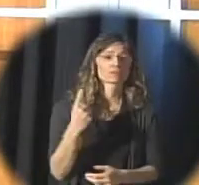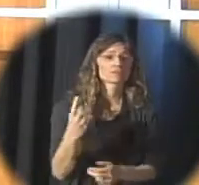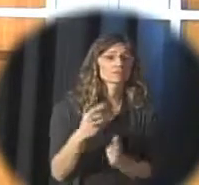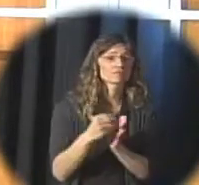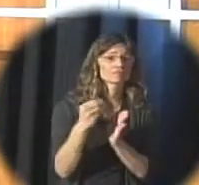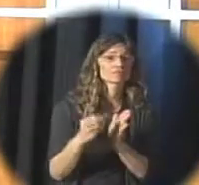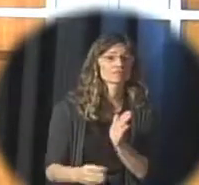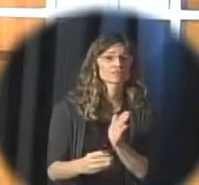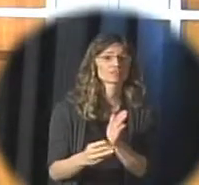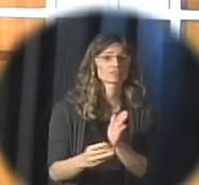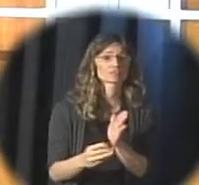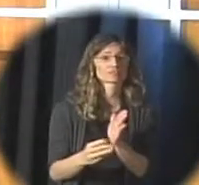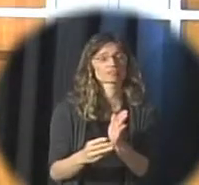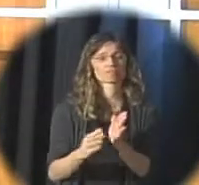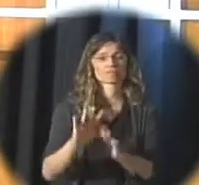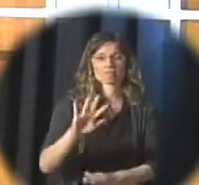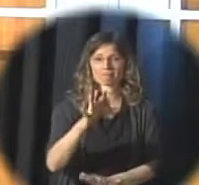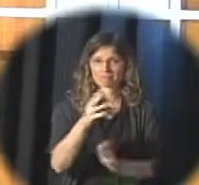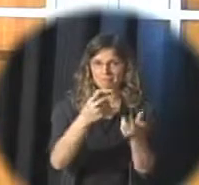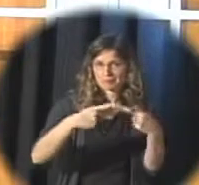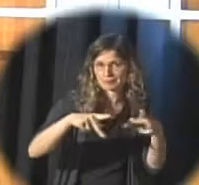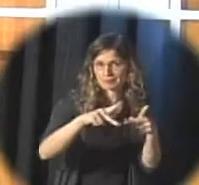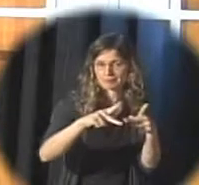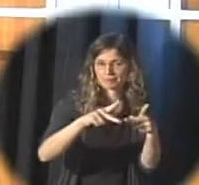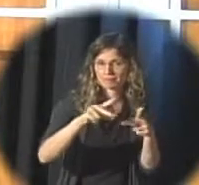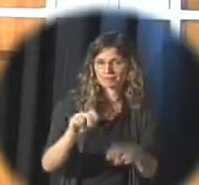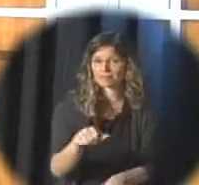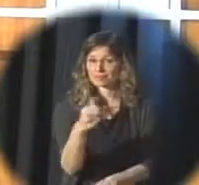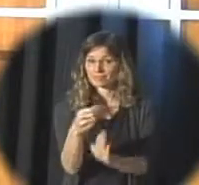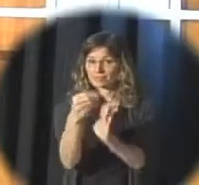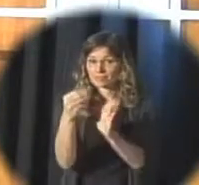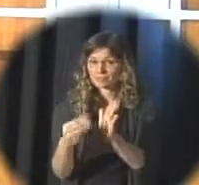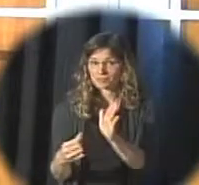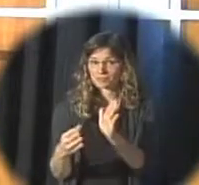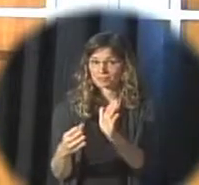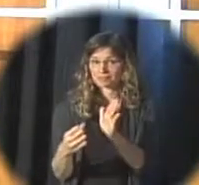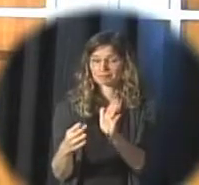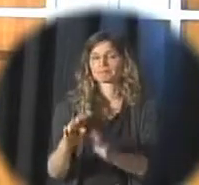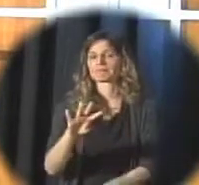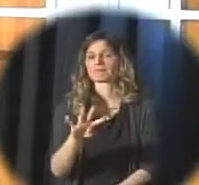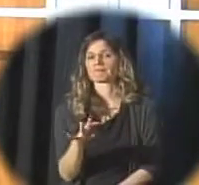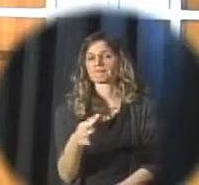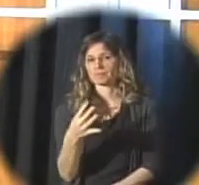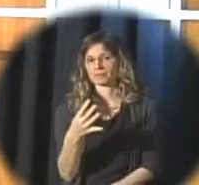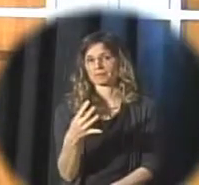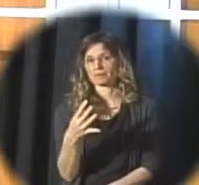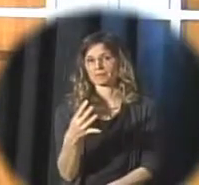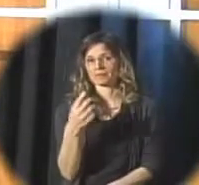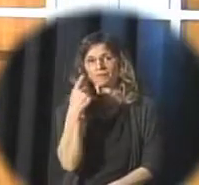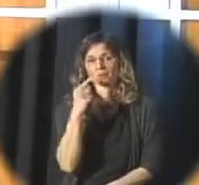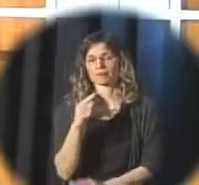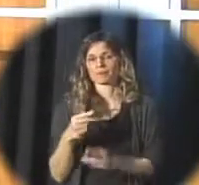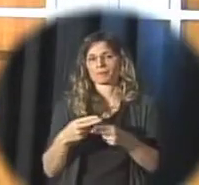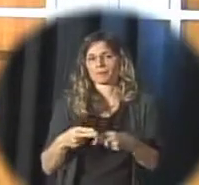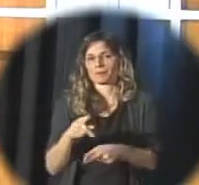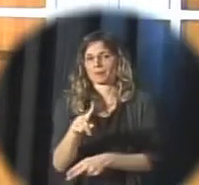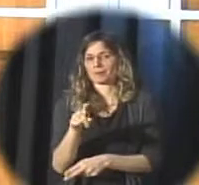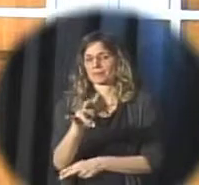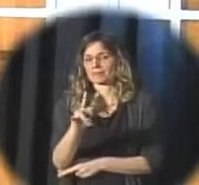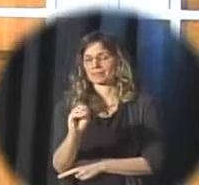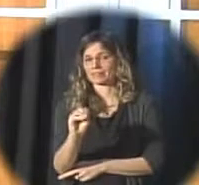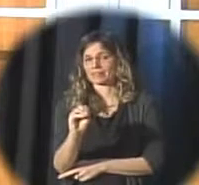113 pound weight class Joseph Holmes placed 4th in the 170 pound weight class And Alex